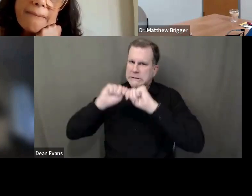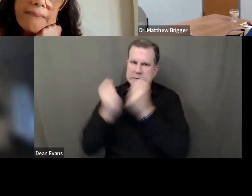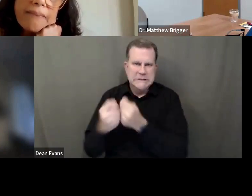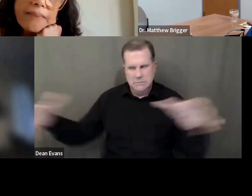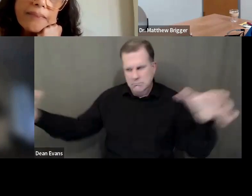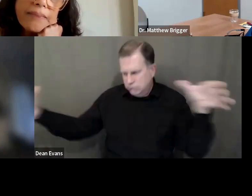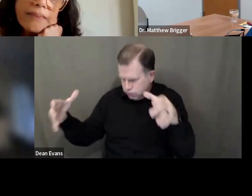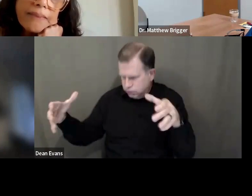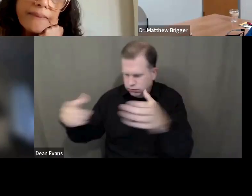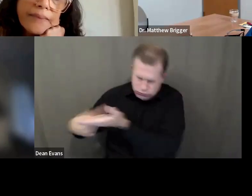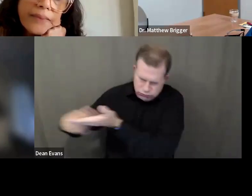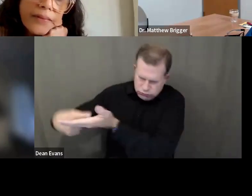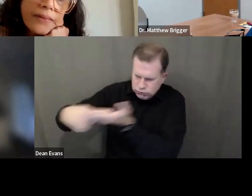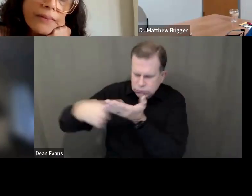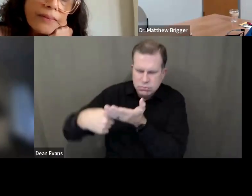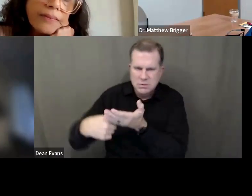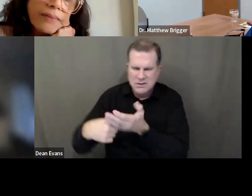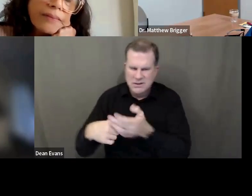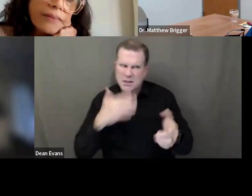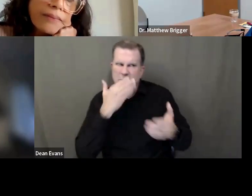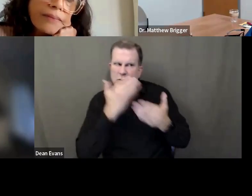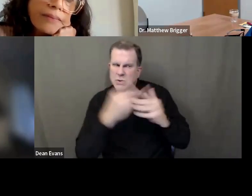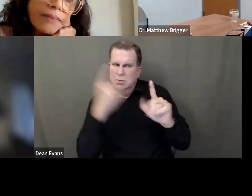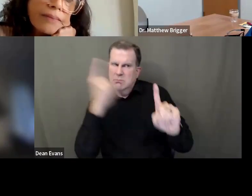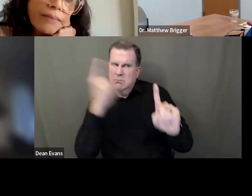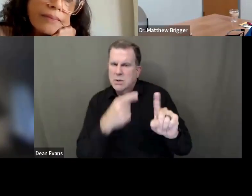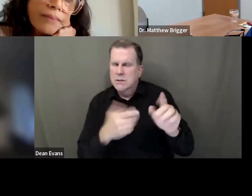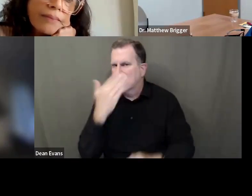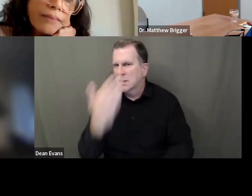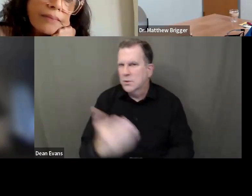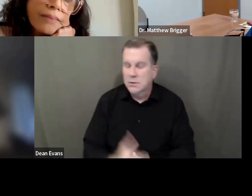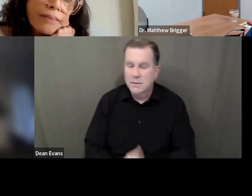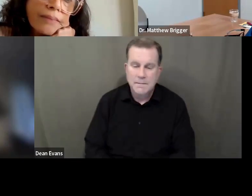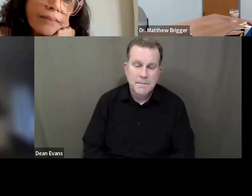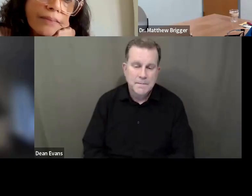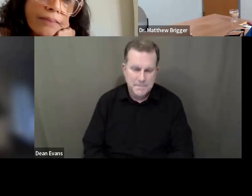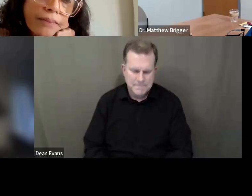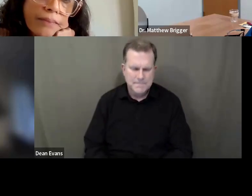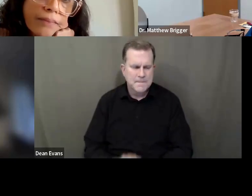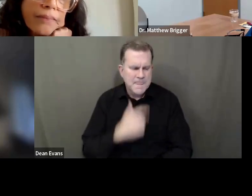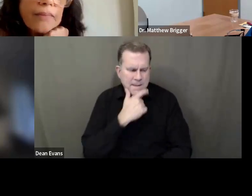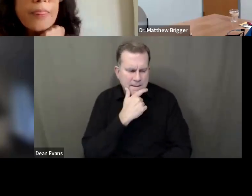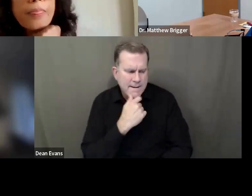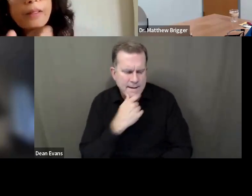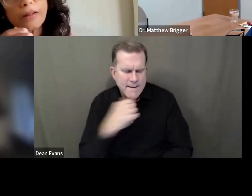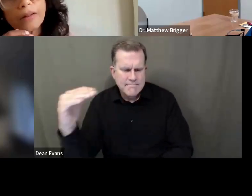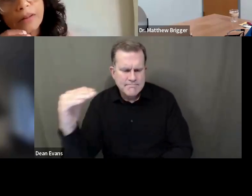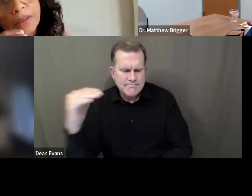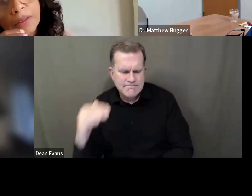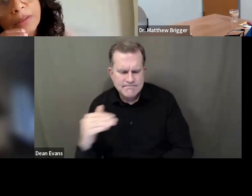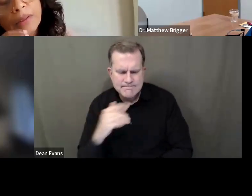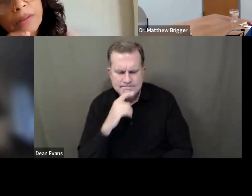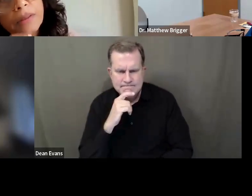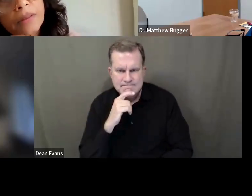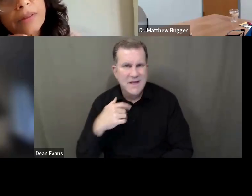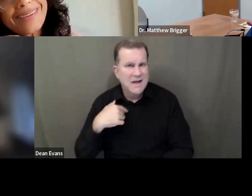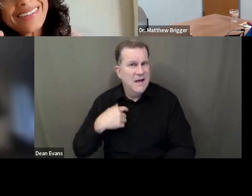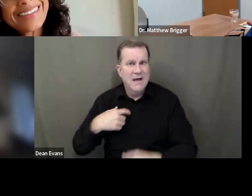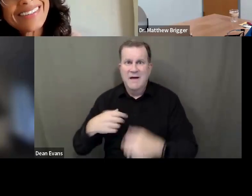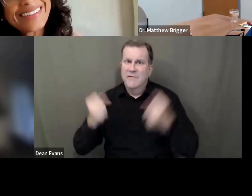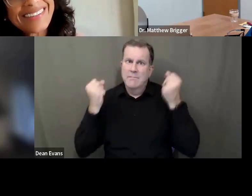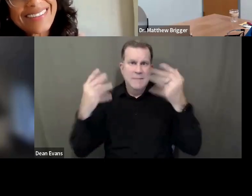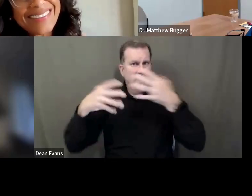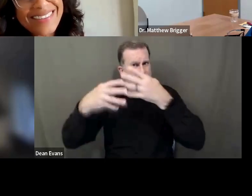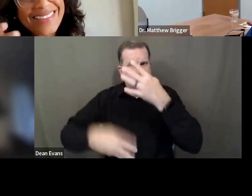well taken, Dr. Rao. Awesome. Let's see. We have so many still. Let's